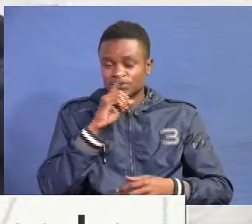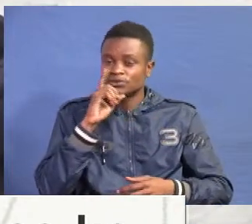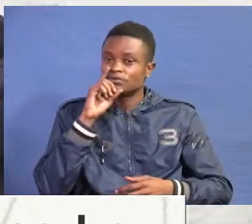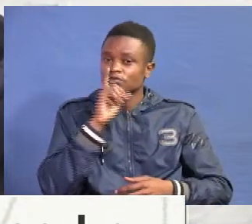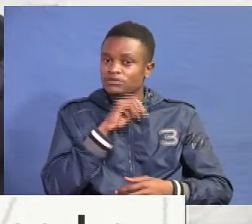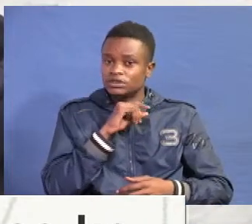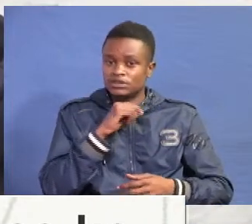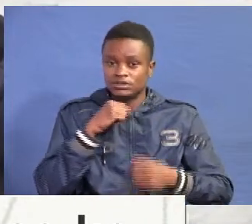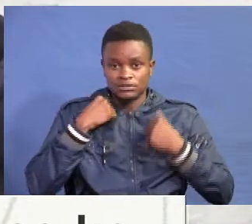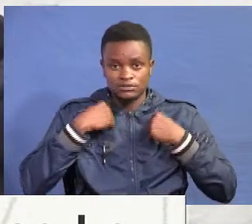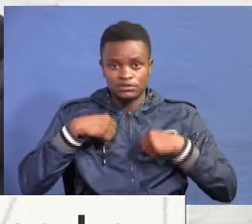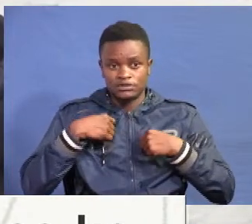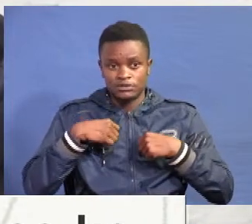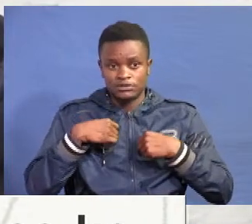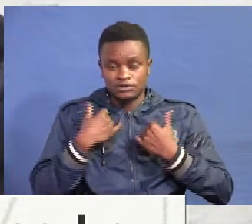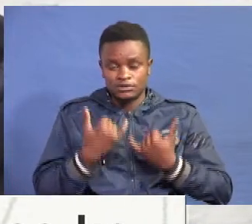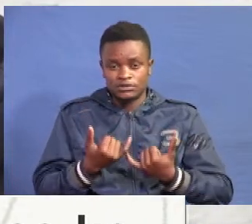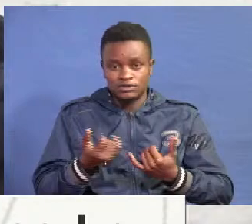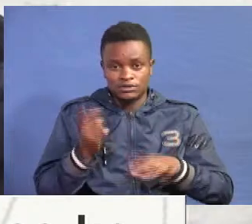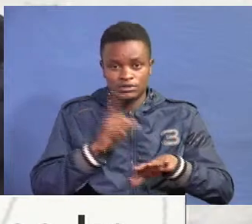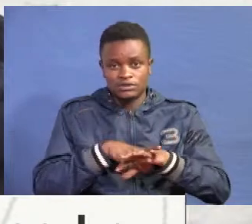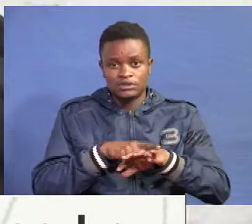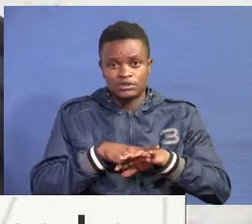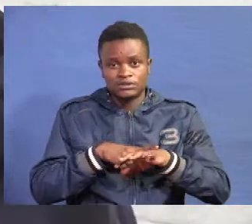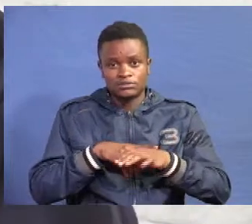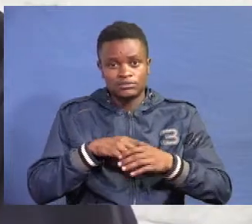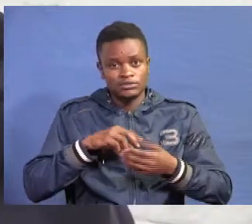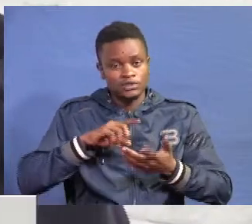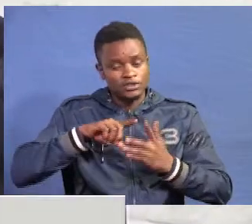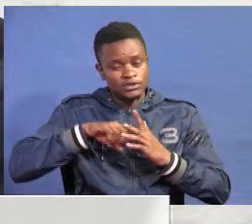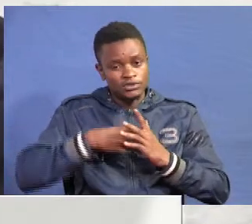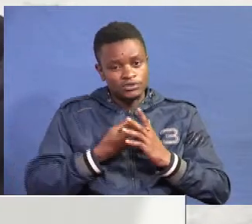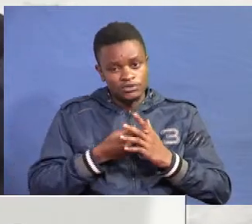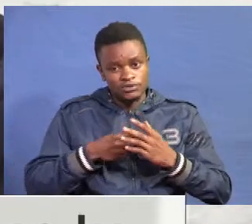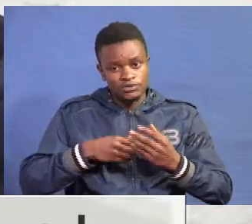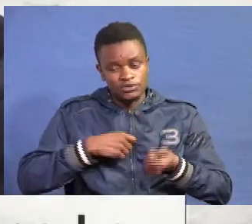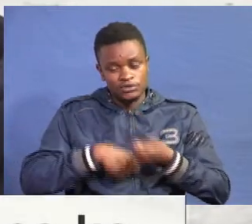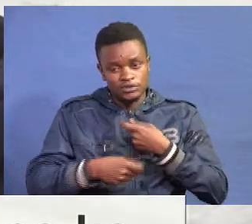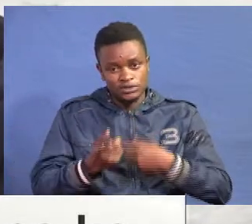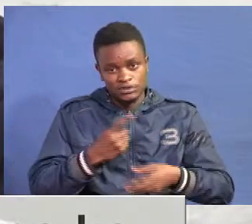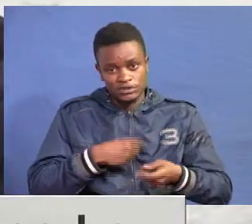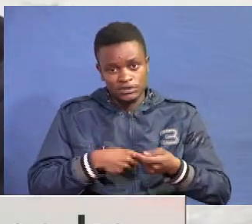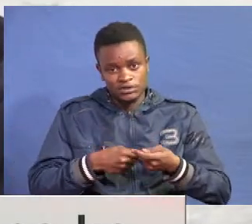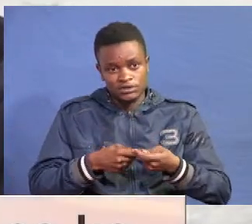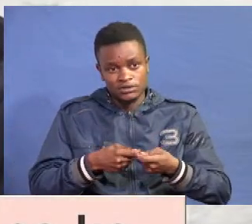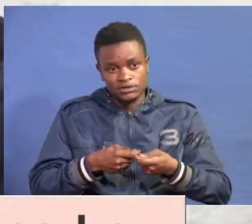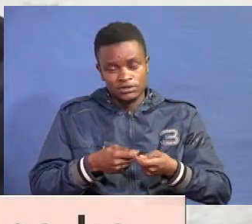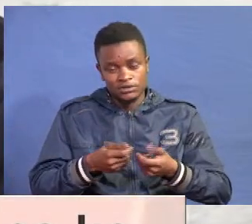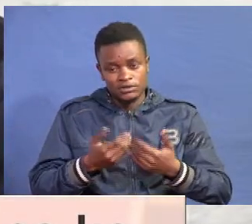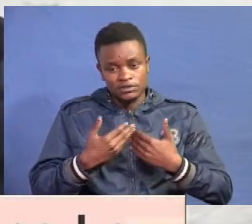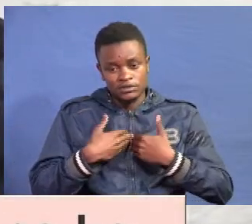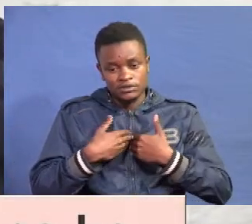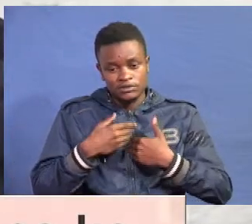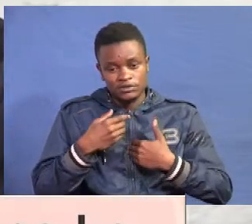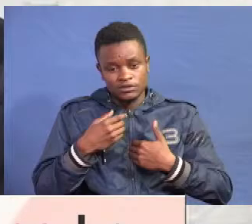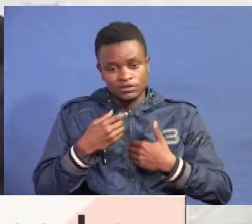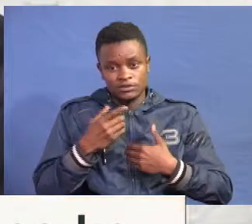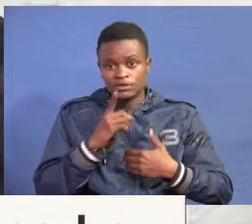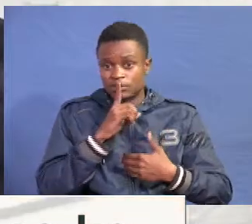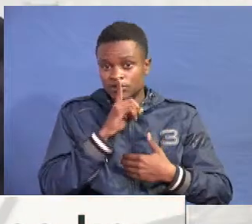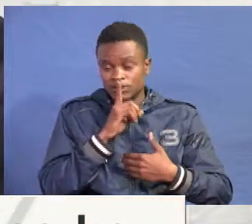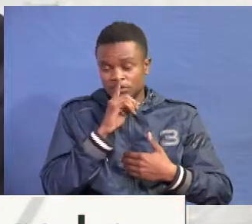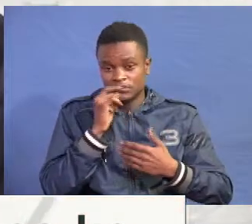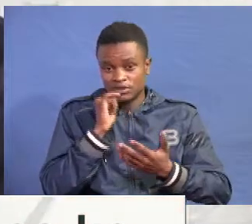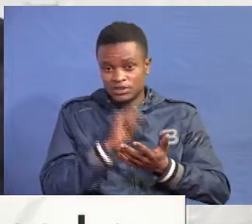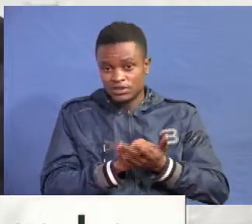wakati umeingia kwa soko unajua siku saa zile umeingia kikazi. Lakini ile tuko nayo surety ni kitu kama kwa nyumba. You